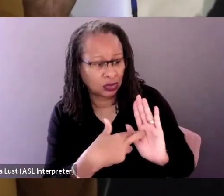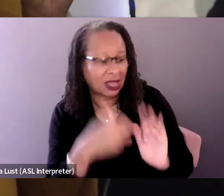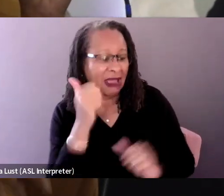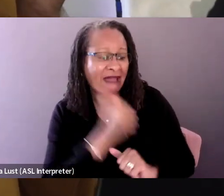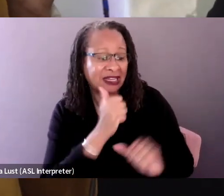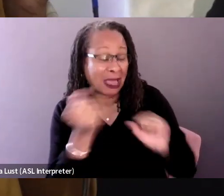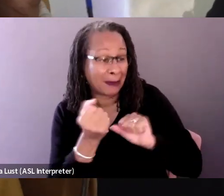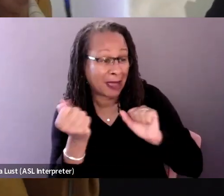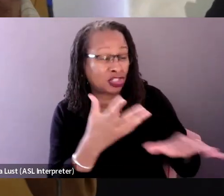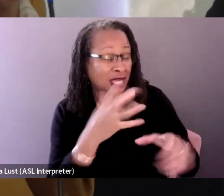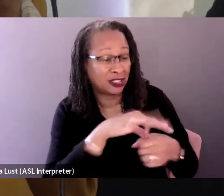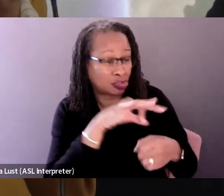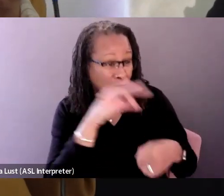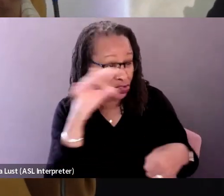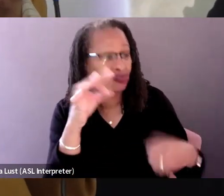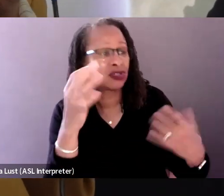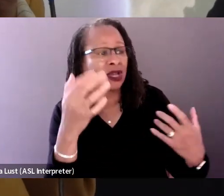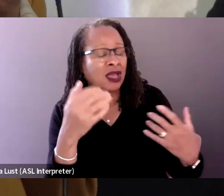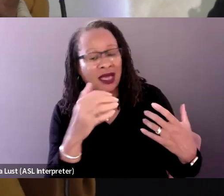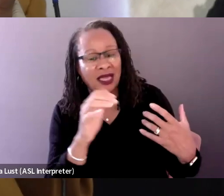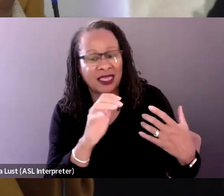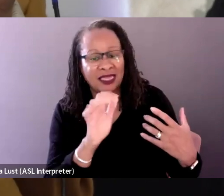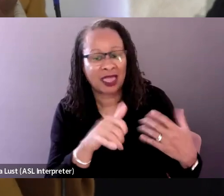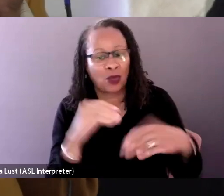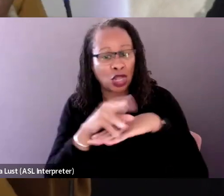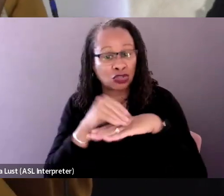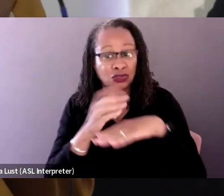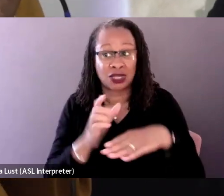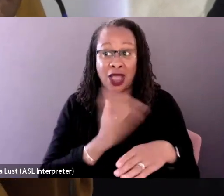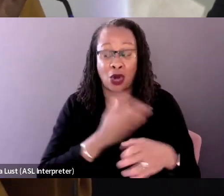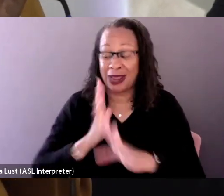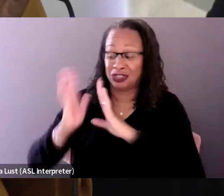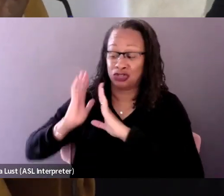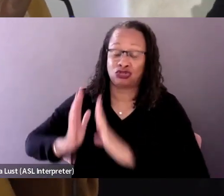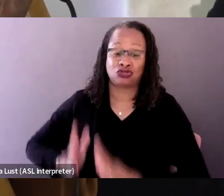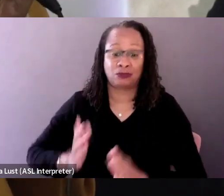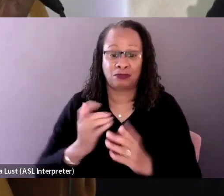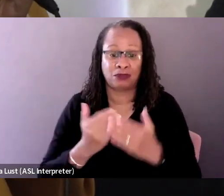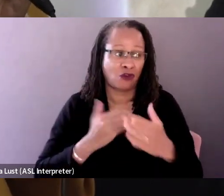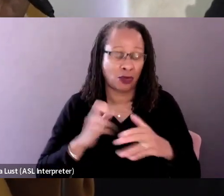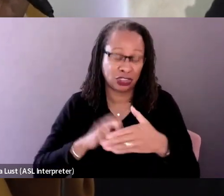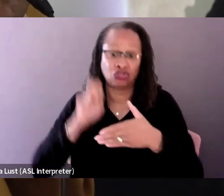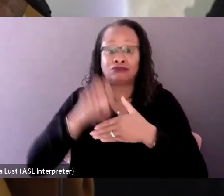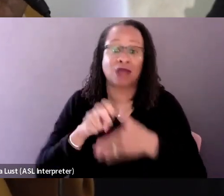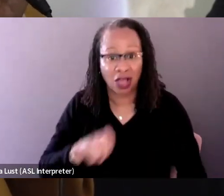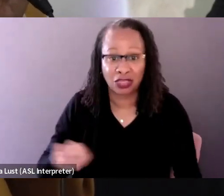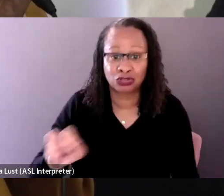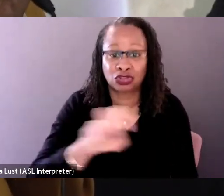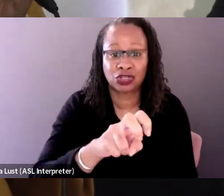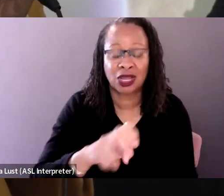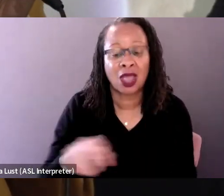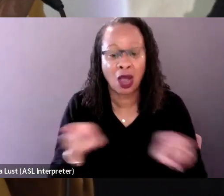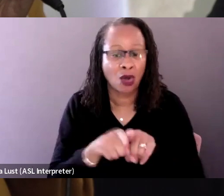and the fact that we are like consulting ancestor before we take onto this journey. And also, I didn't want to give people who